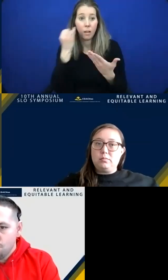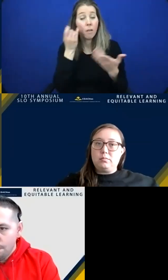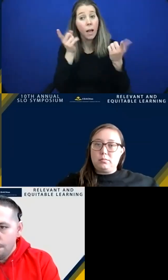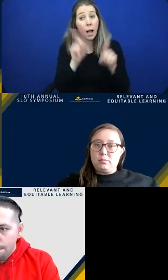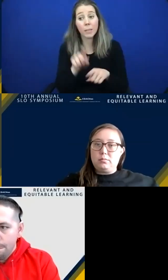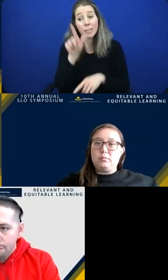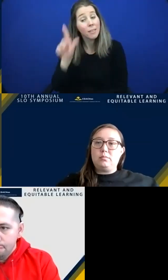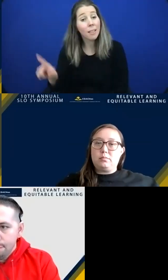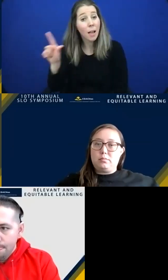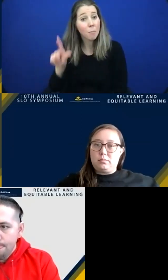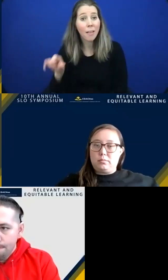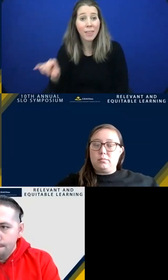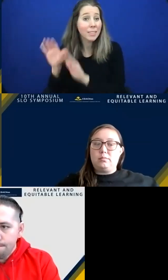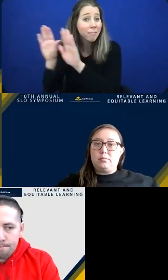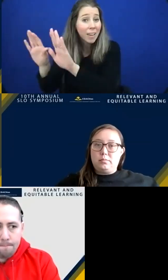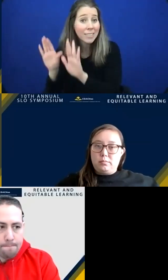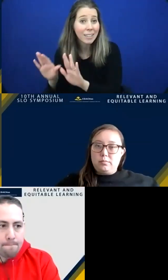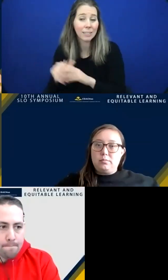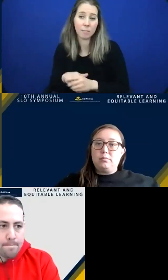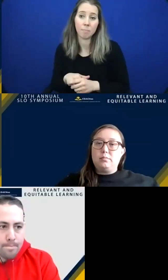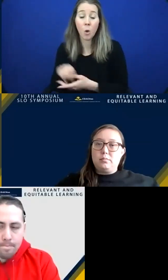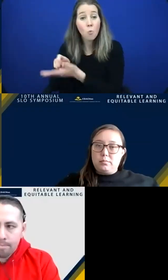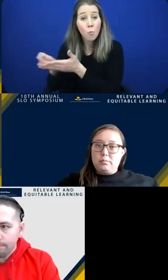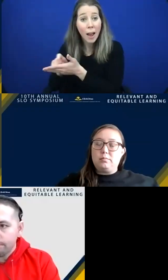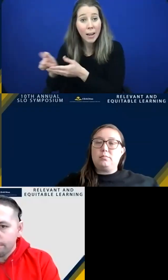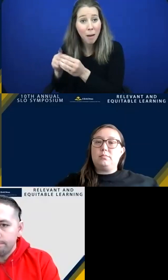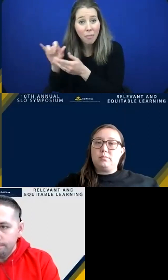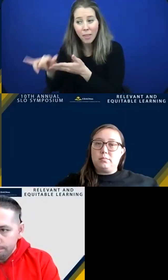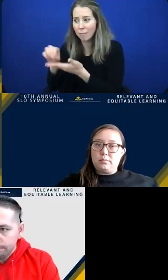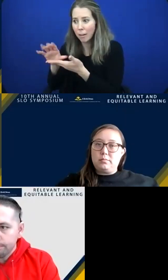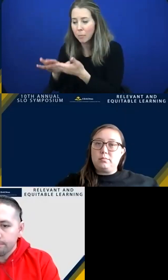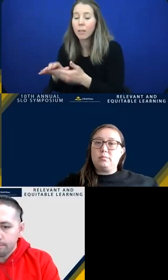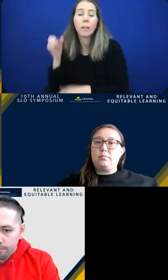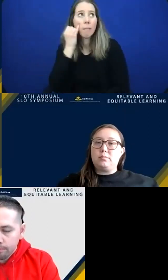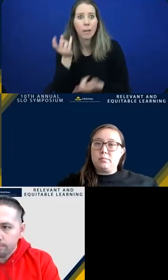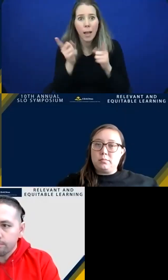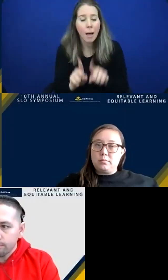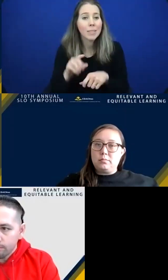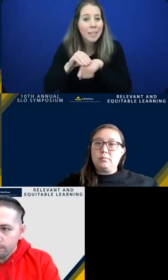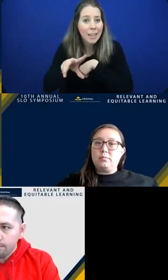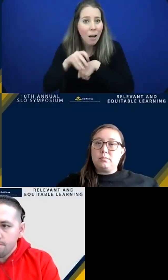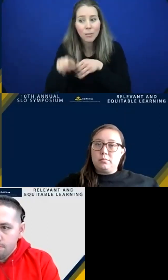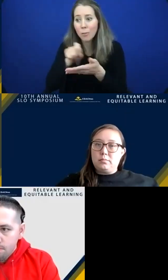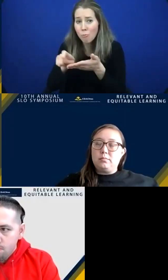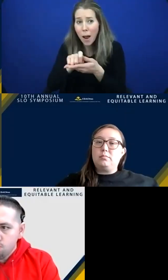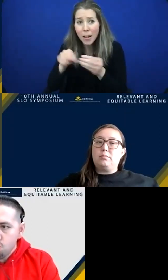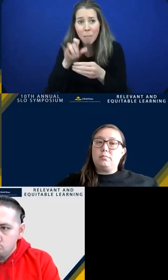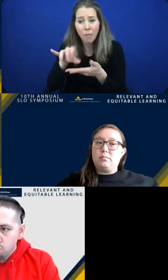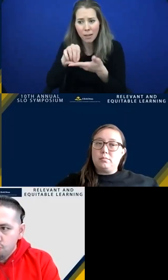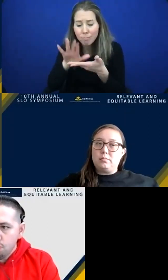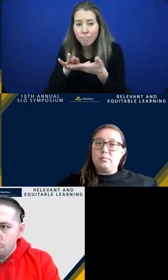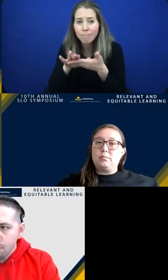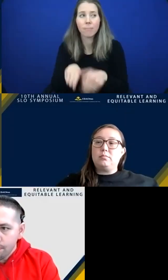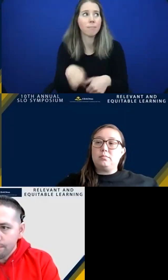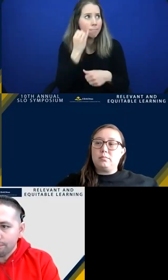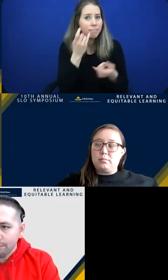in the library, that's fantastic. Write about that wherever it comes up. If it happens in counseling, write about that wherever it comes up. If it